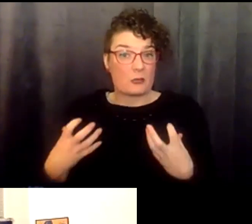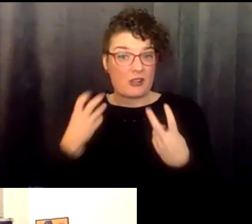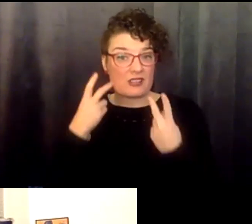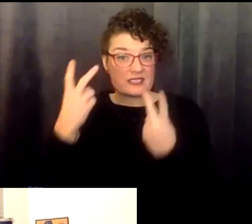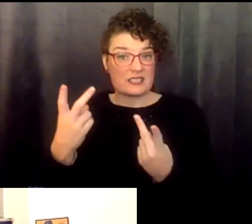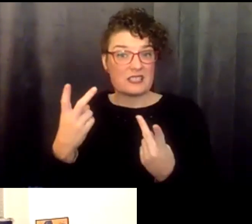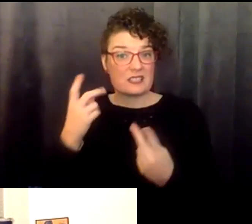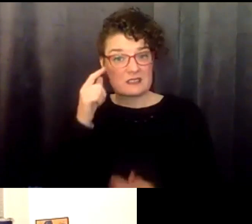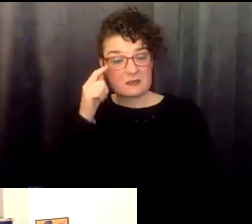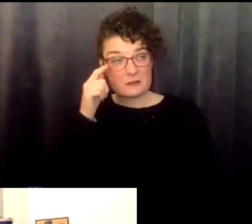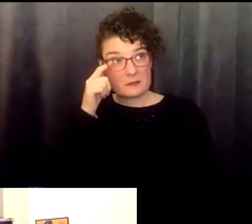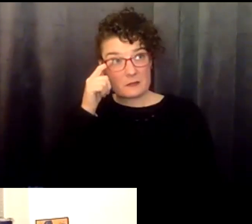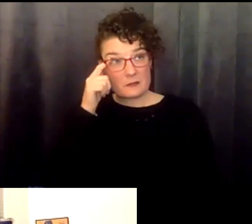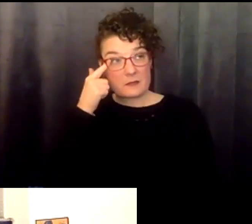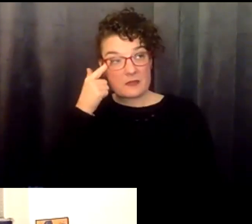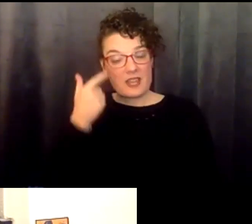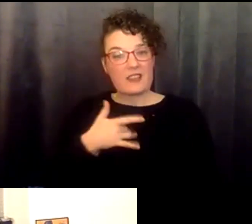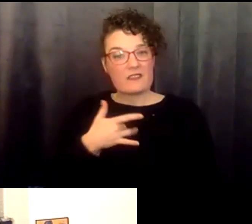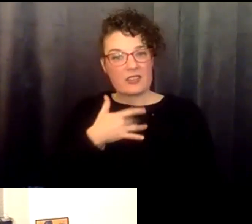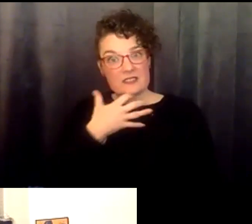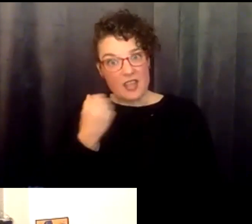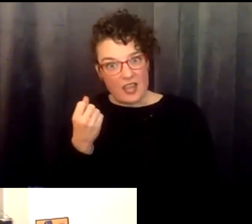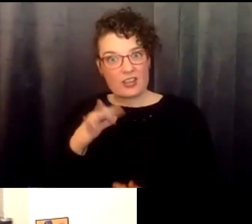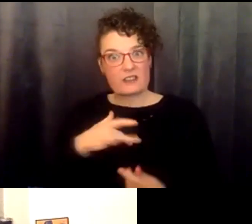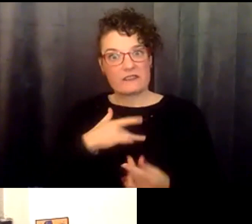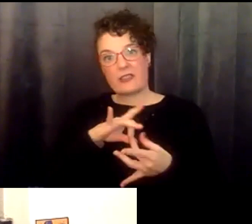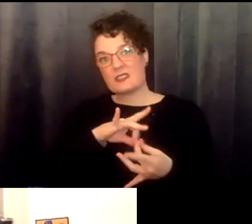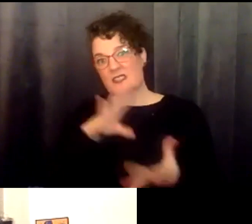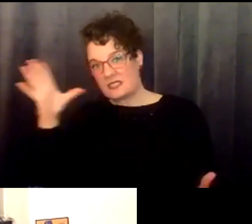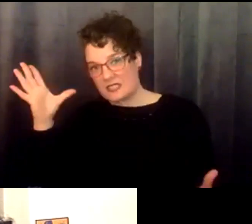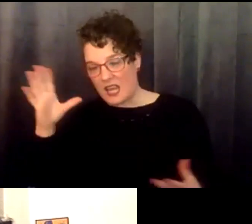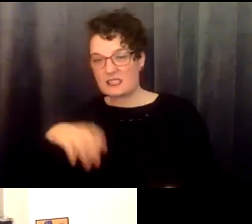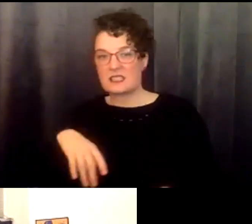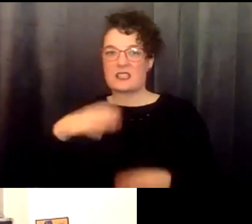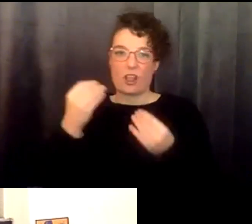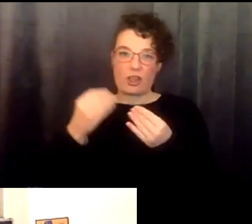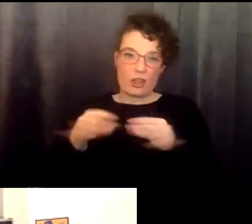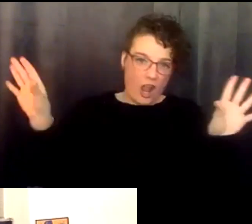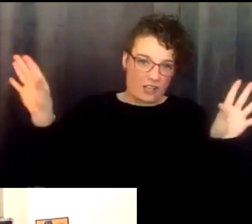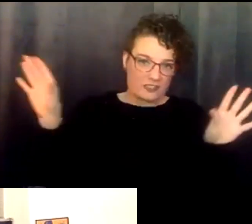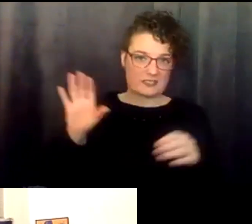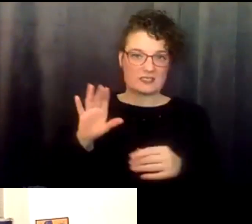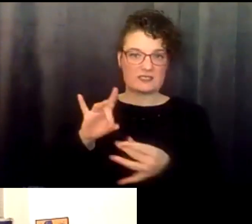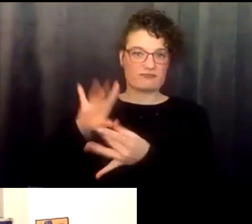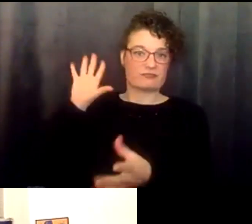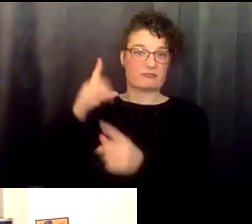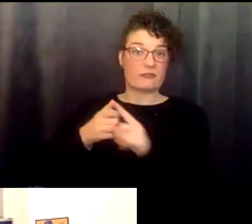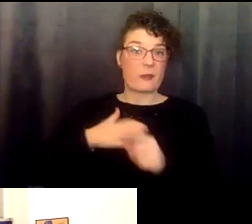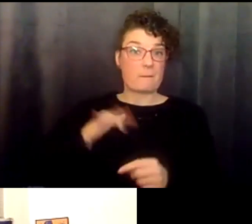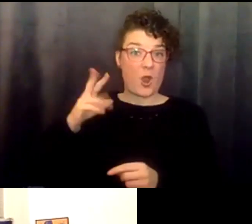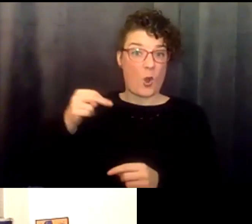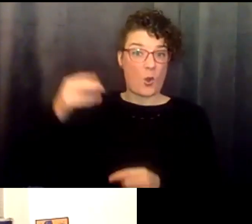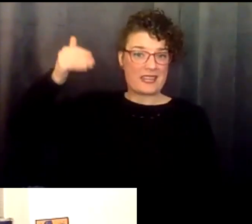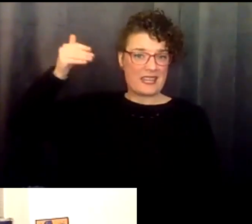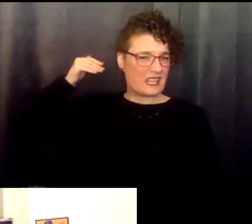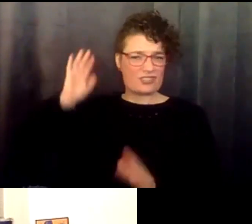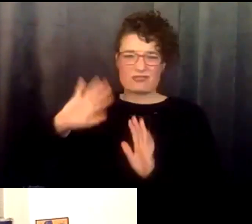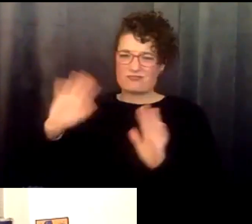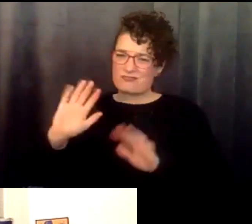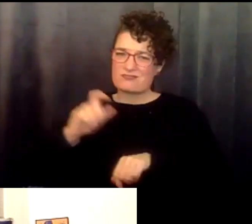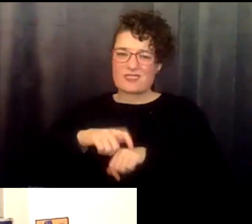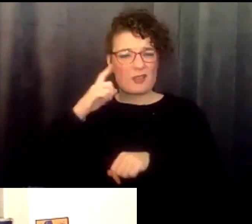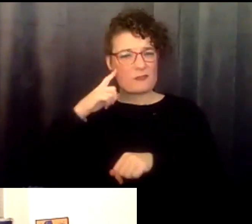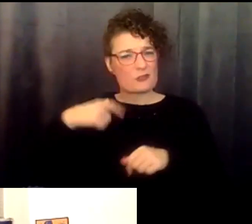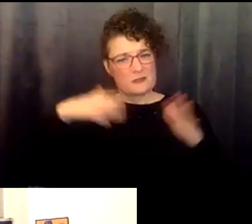like feeling tired of like feeling disconnected and kind of lost with my own lineage. It's just like, it's time for me to just do the research and